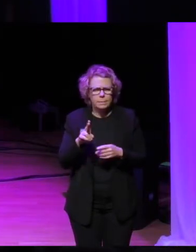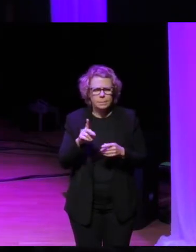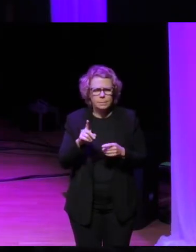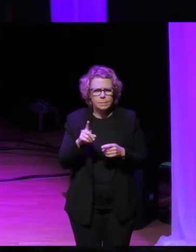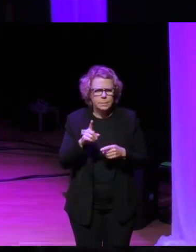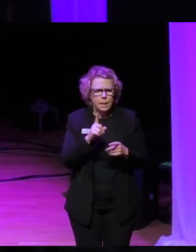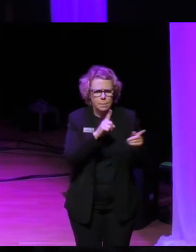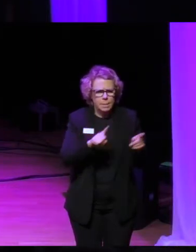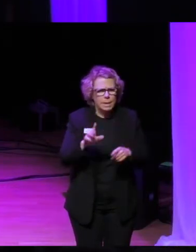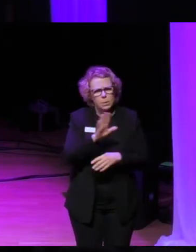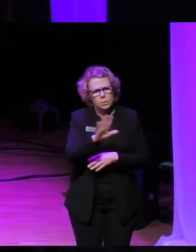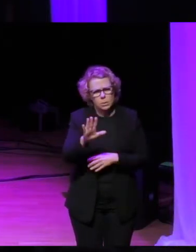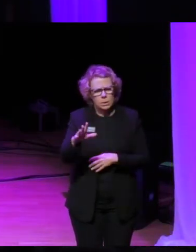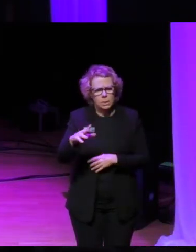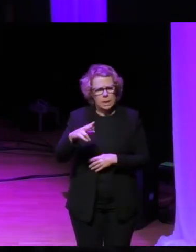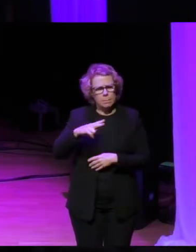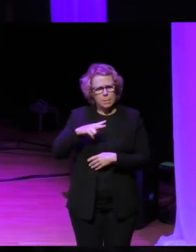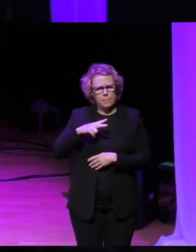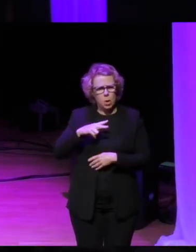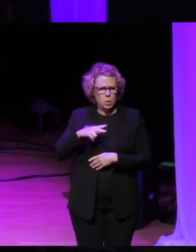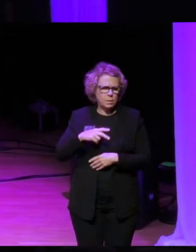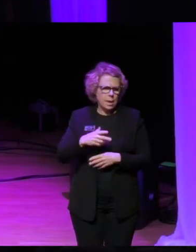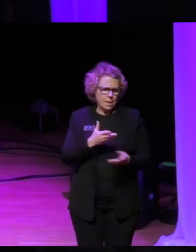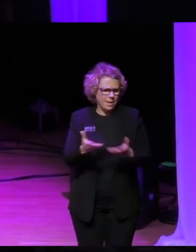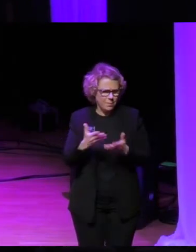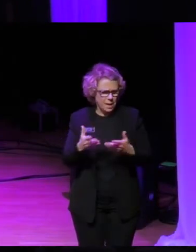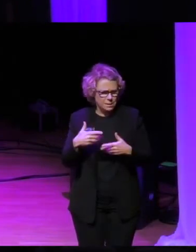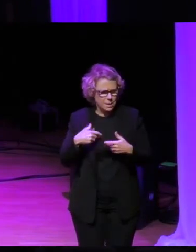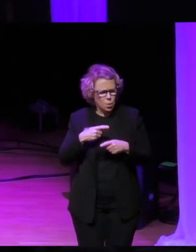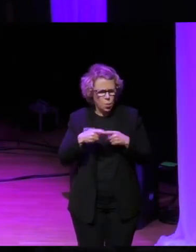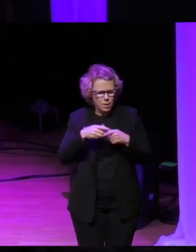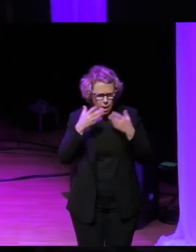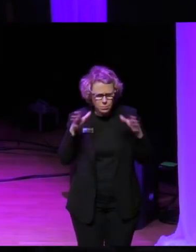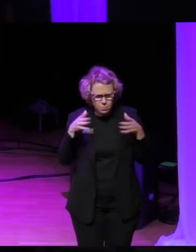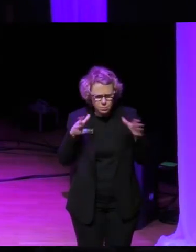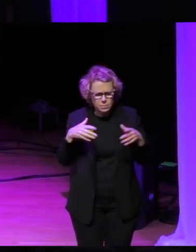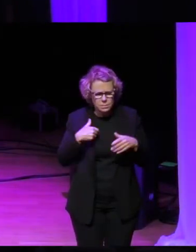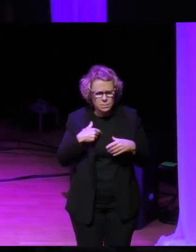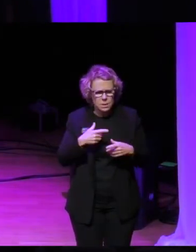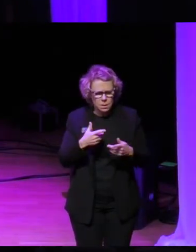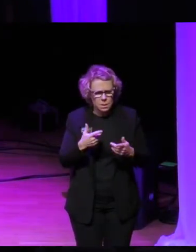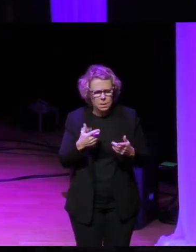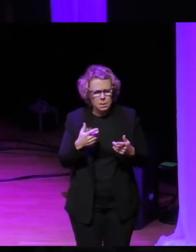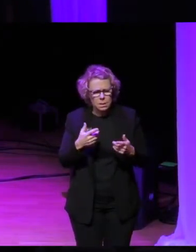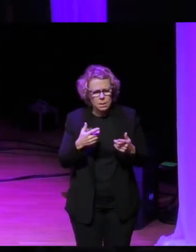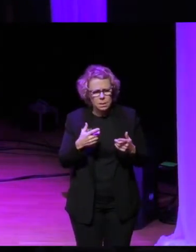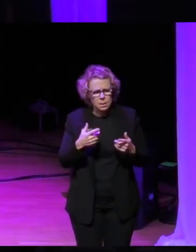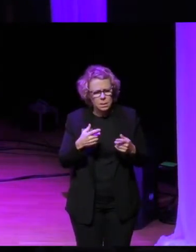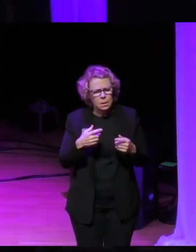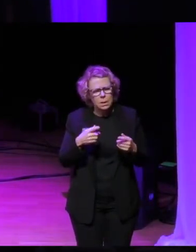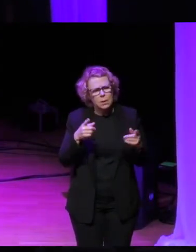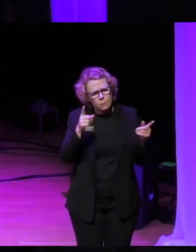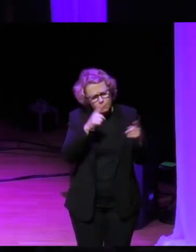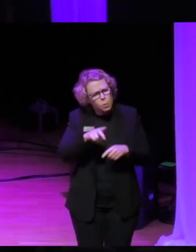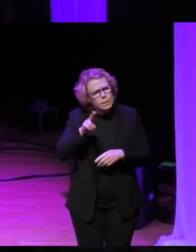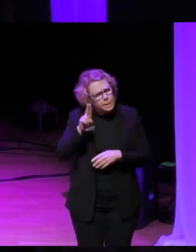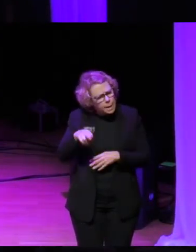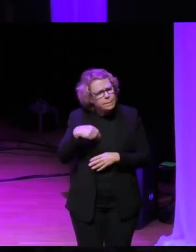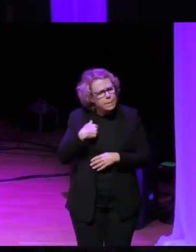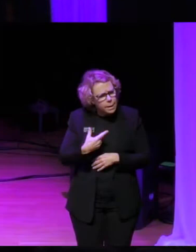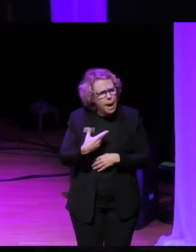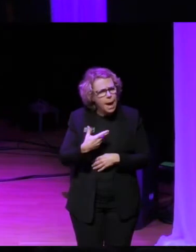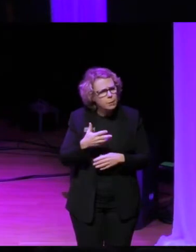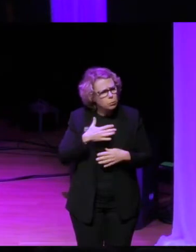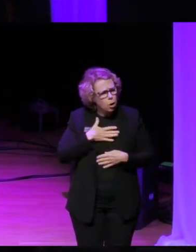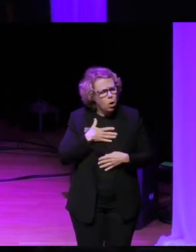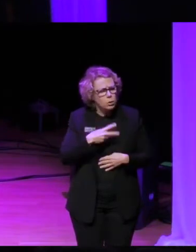are happy that we in fact see what the president is thinking and doing, and some people would rather focus on other things. I will notice